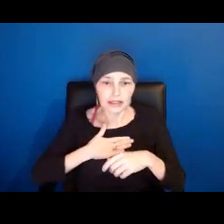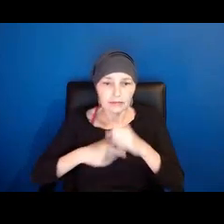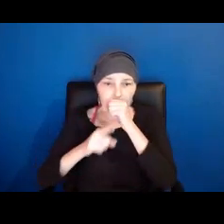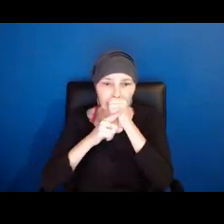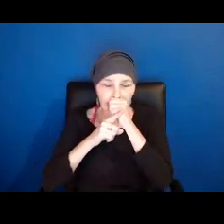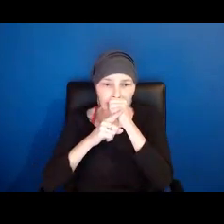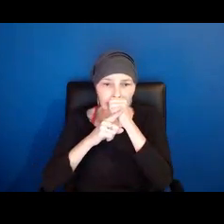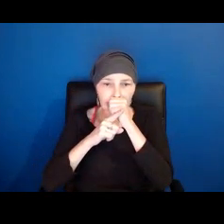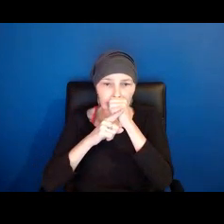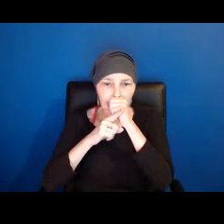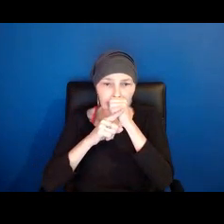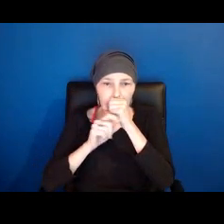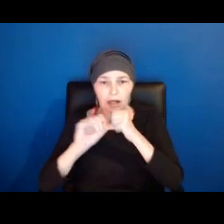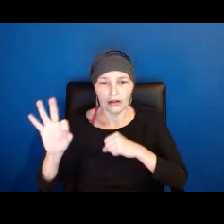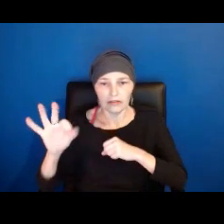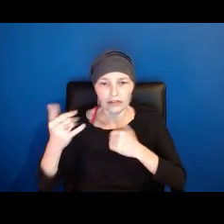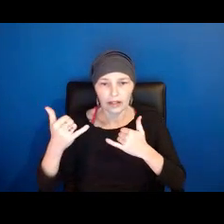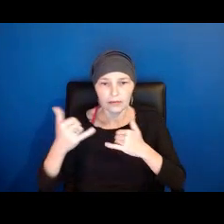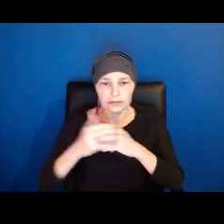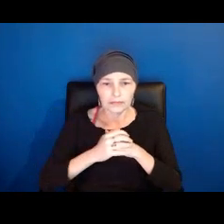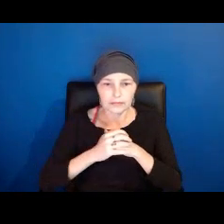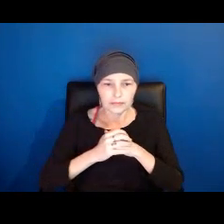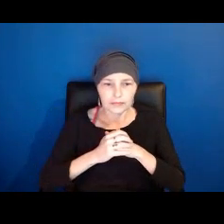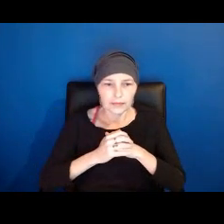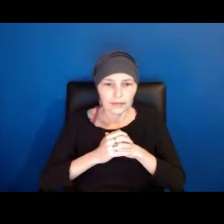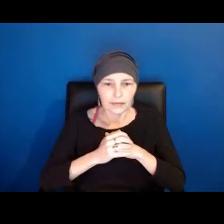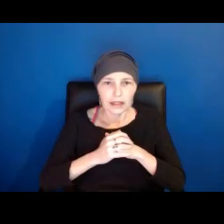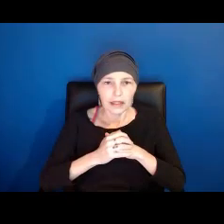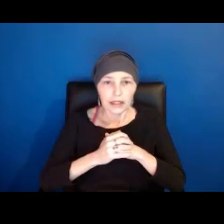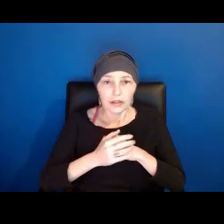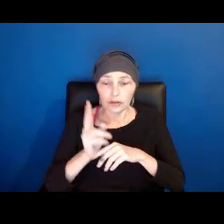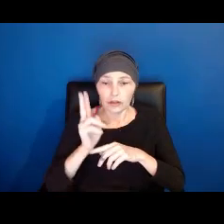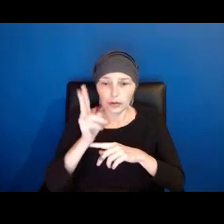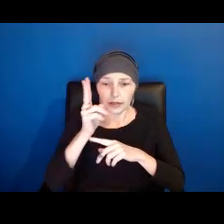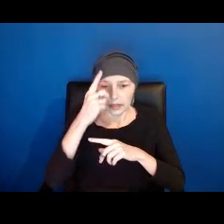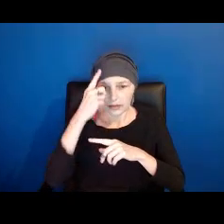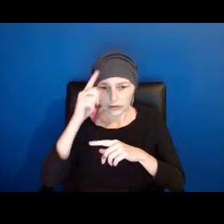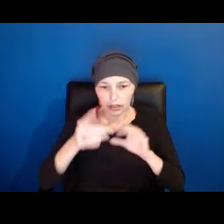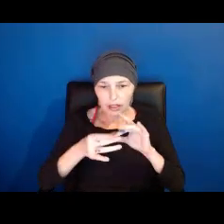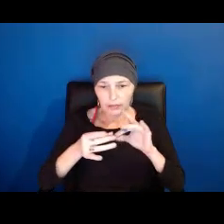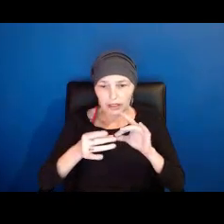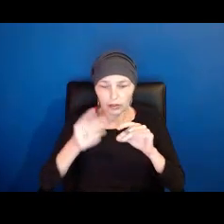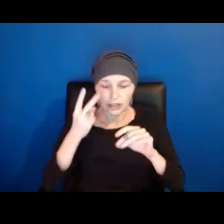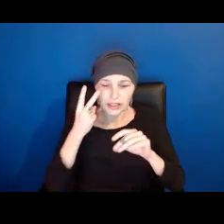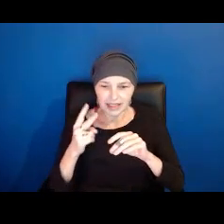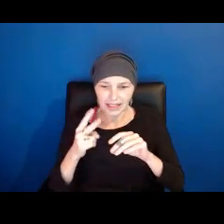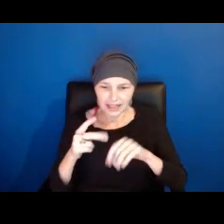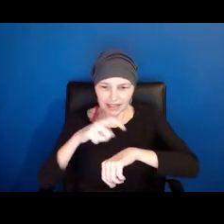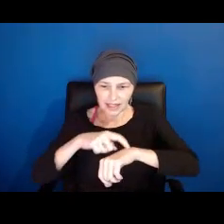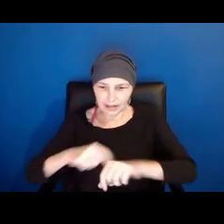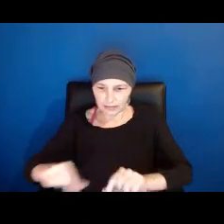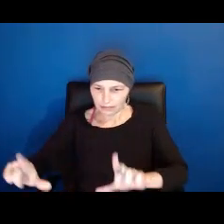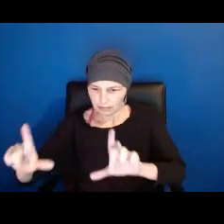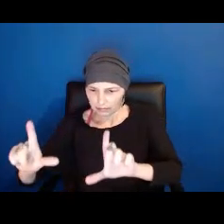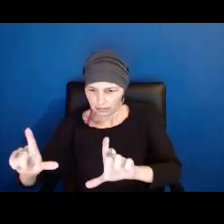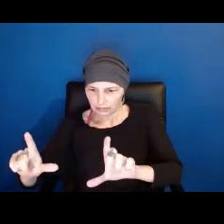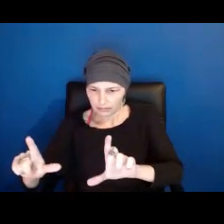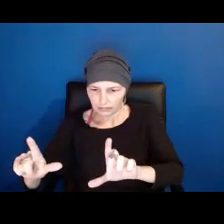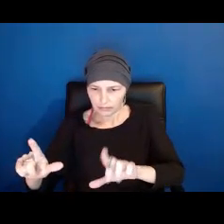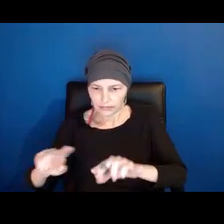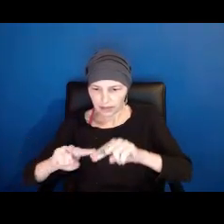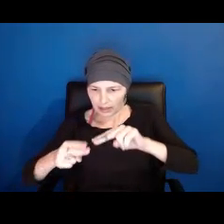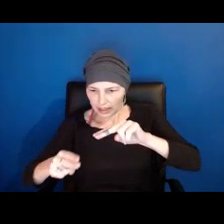You will have 2 minutes to make your comment. There's a timer at the bottom corner of the screen that keeps track of time. I might just